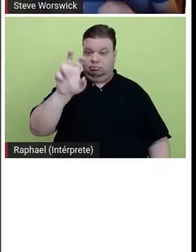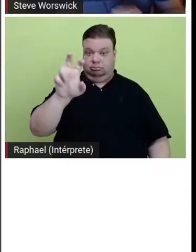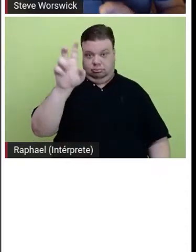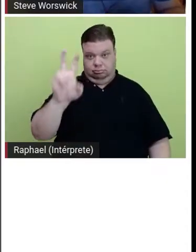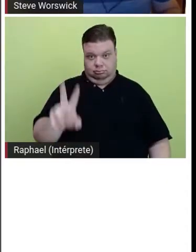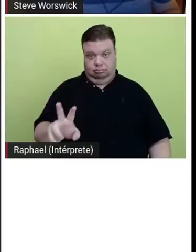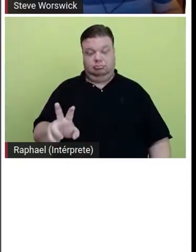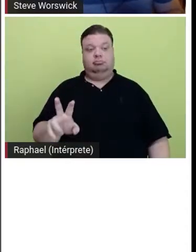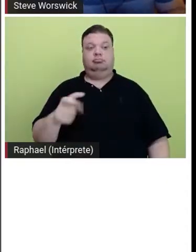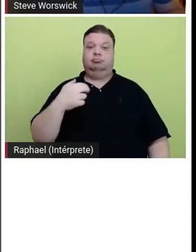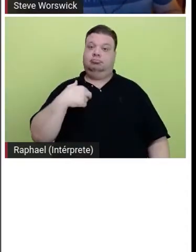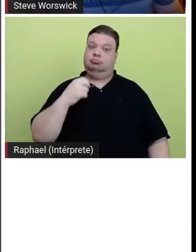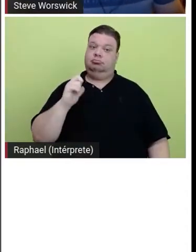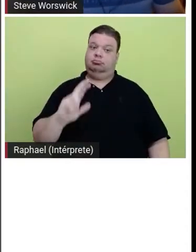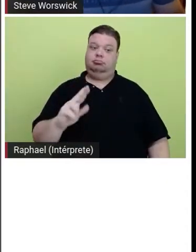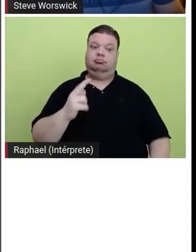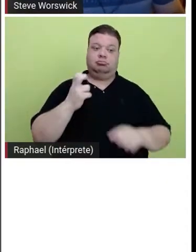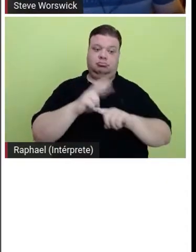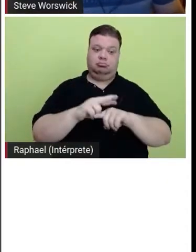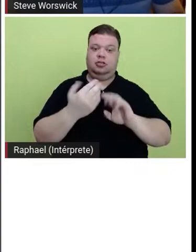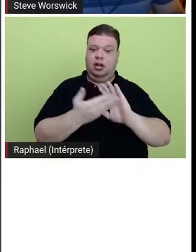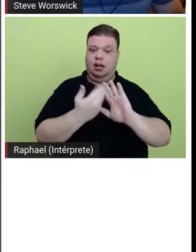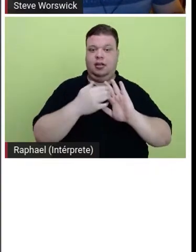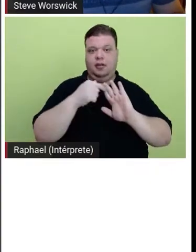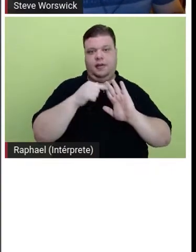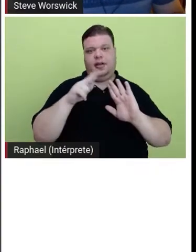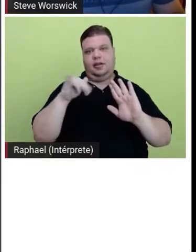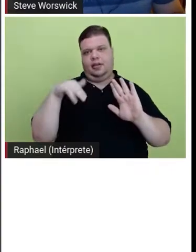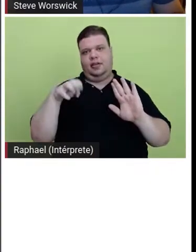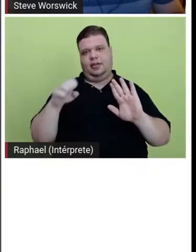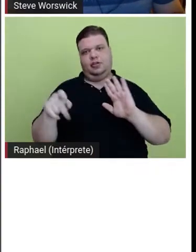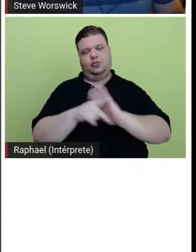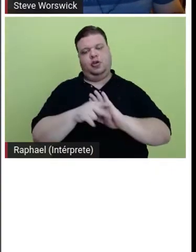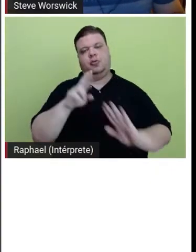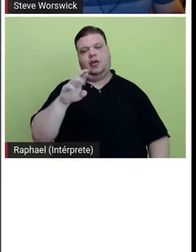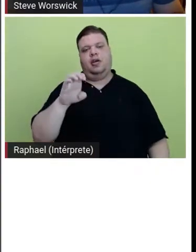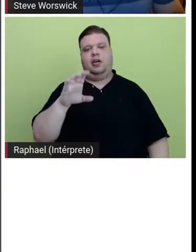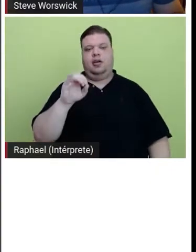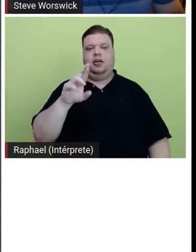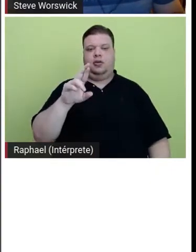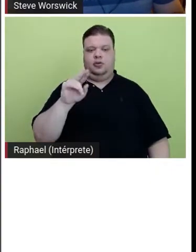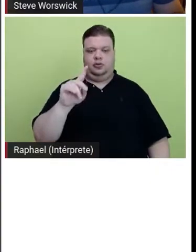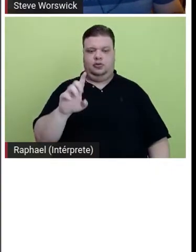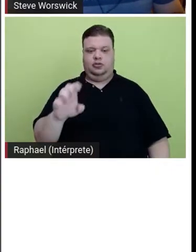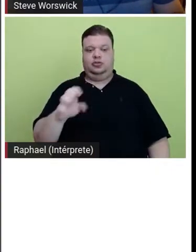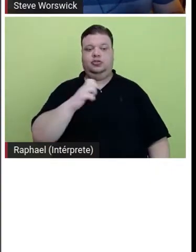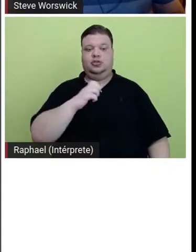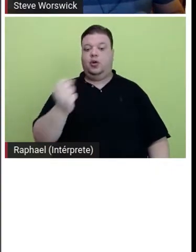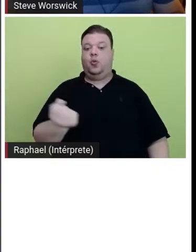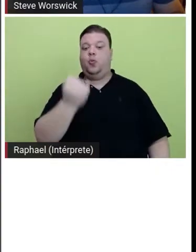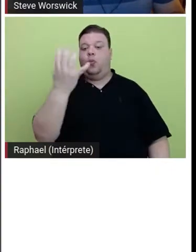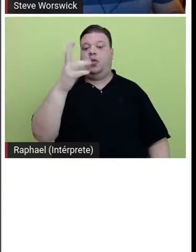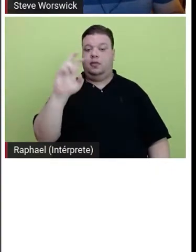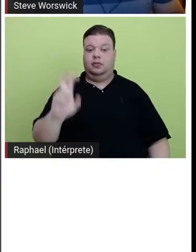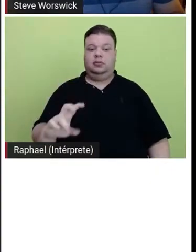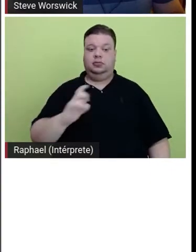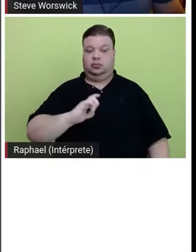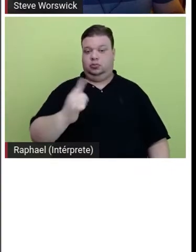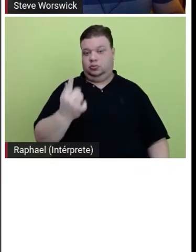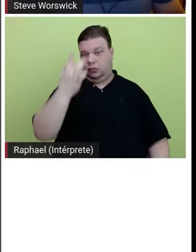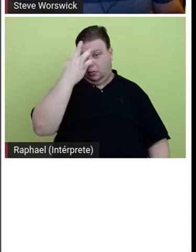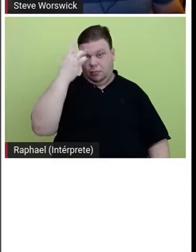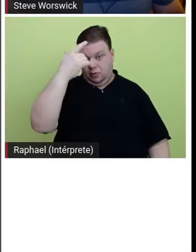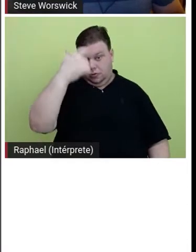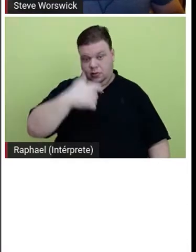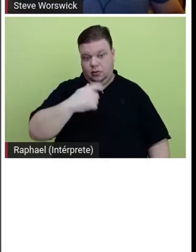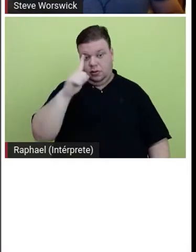I keep looking in the book to see if I can see my name in there. So I've got a nice certificate on my wall about that. And that also as well, it kind